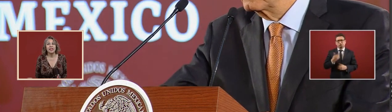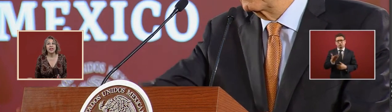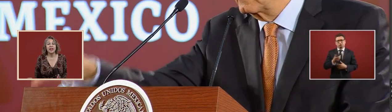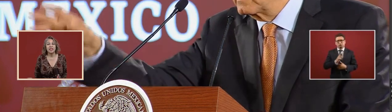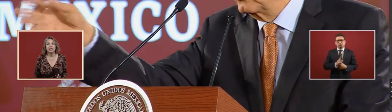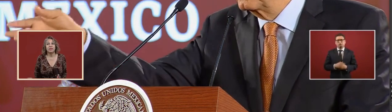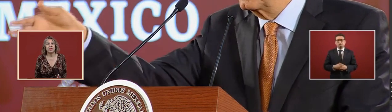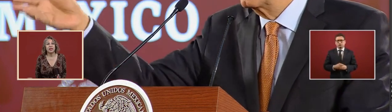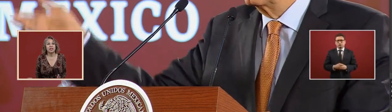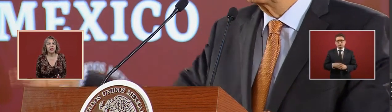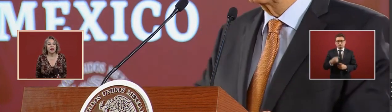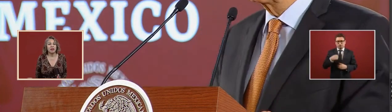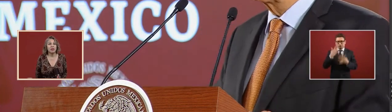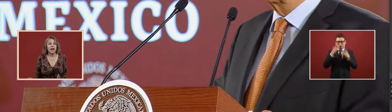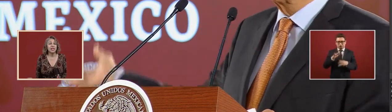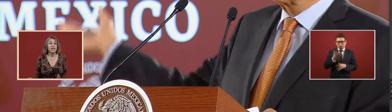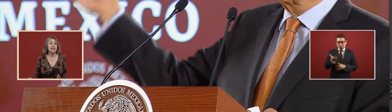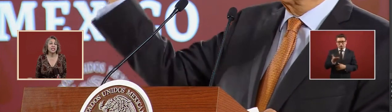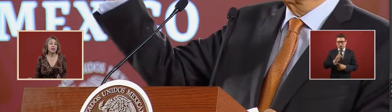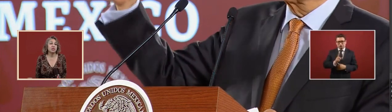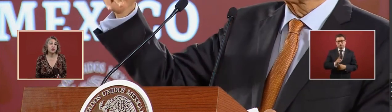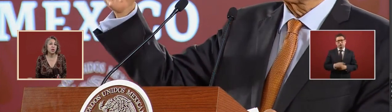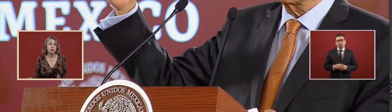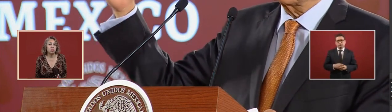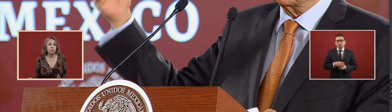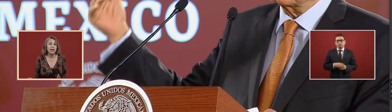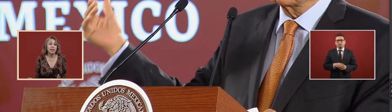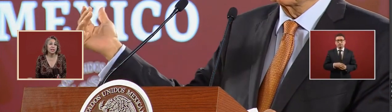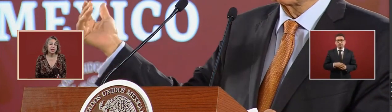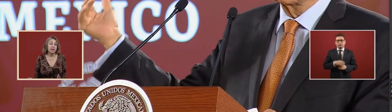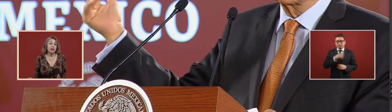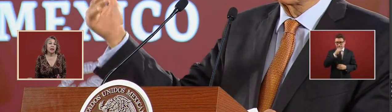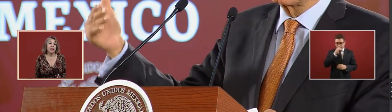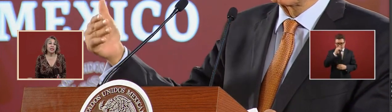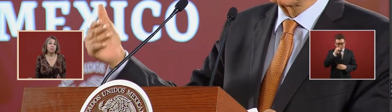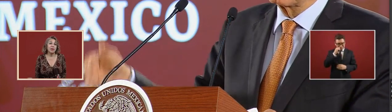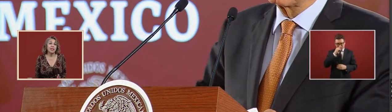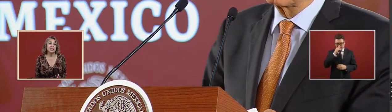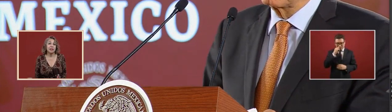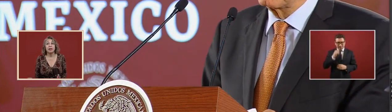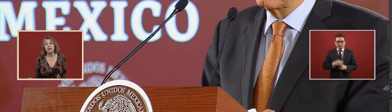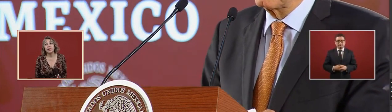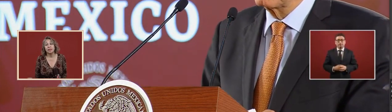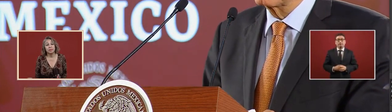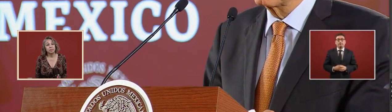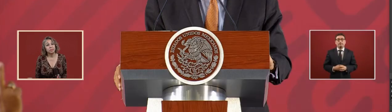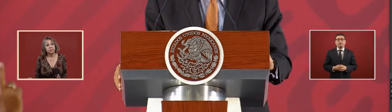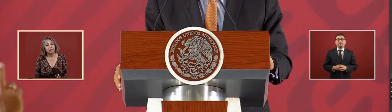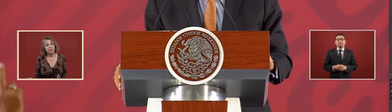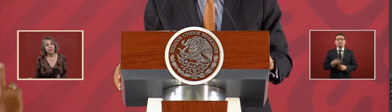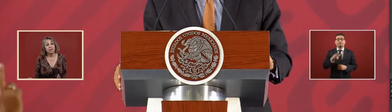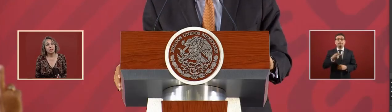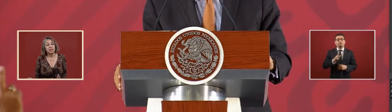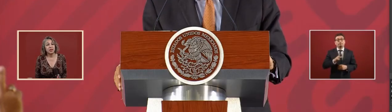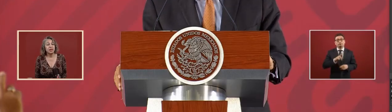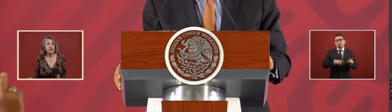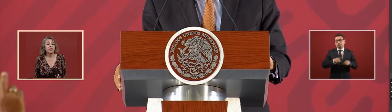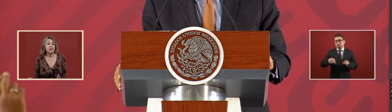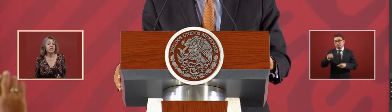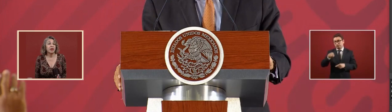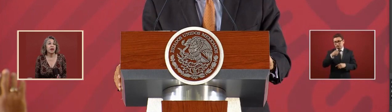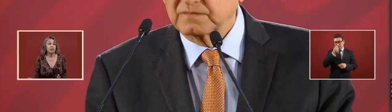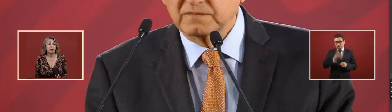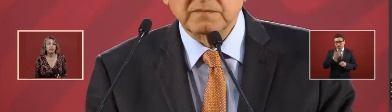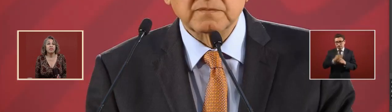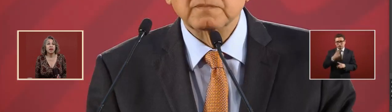I did not la ask renuncia, for it. Pero I didn't ask him to quit. But it depends on the Secretary